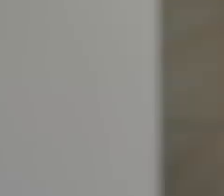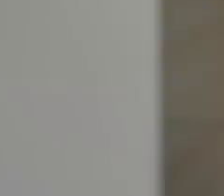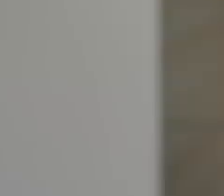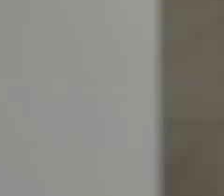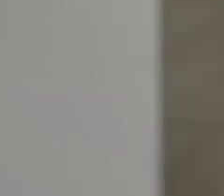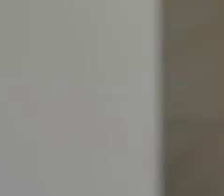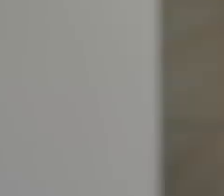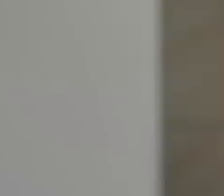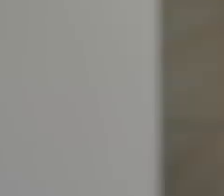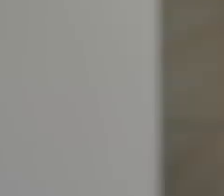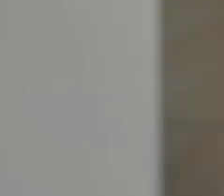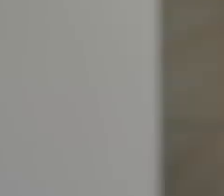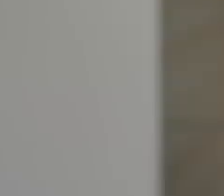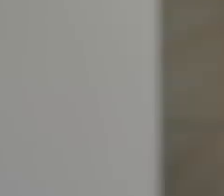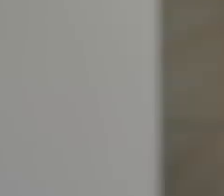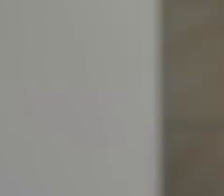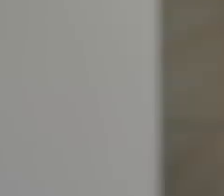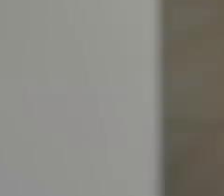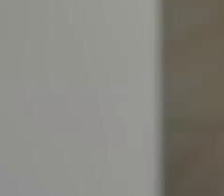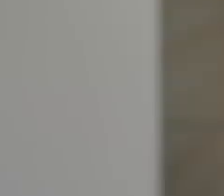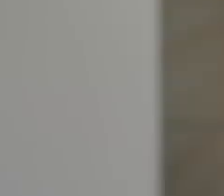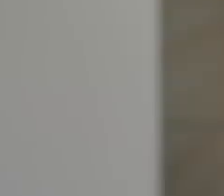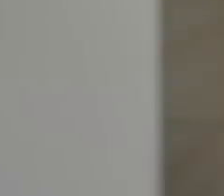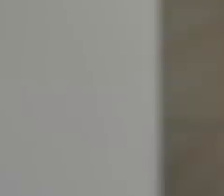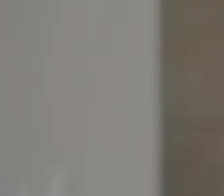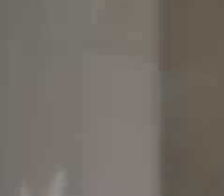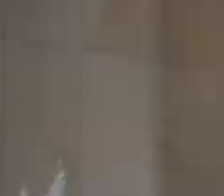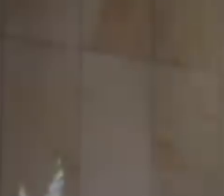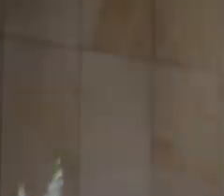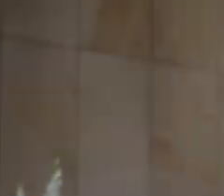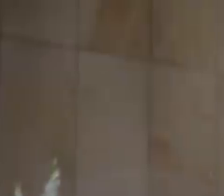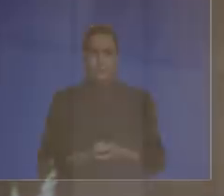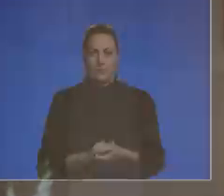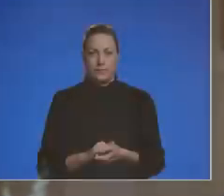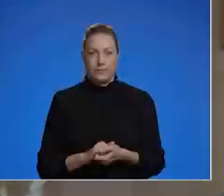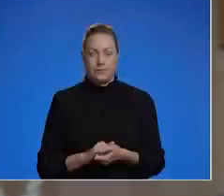of the body, and life everlasting. Amen.